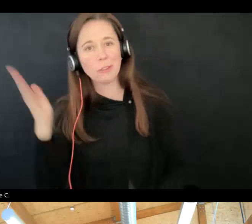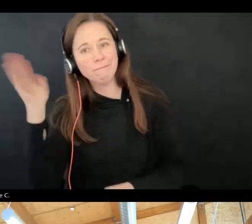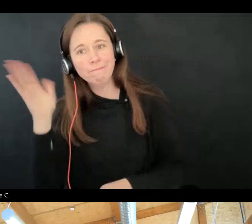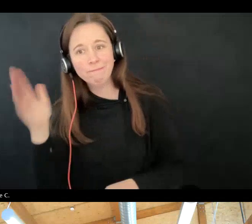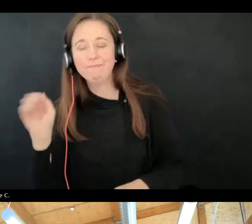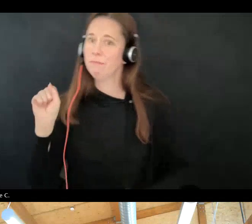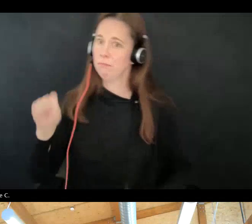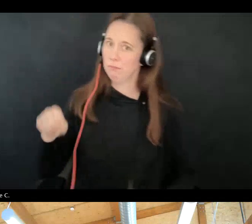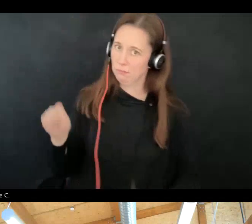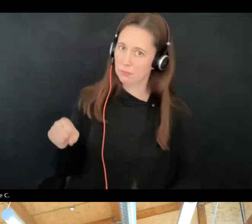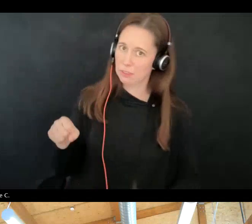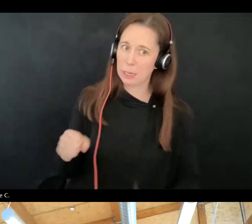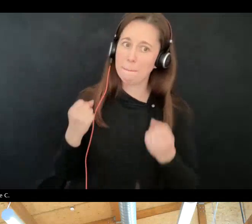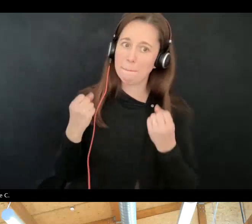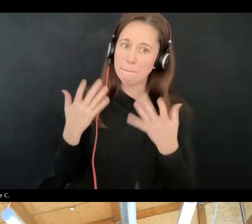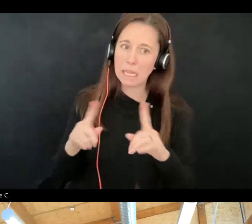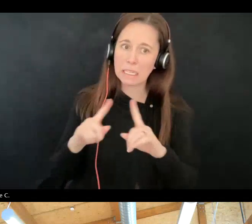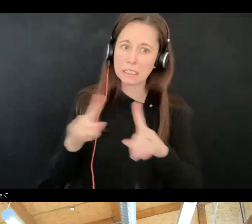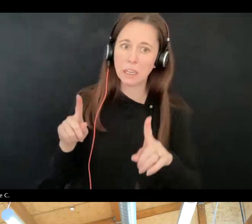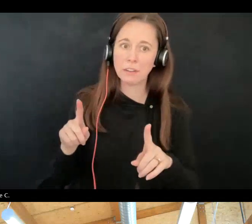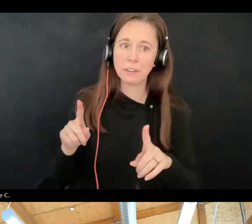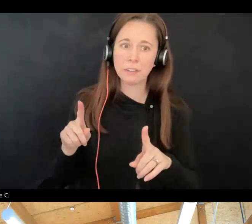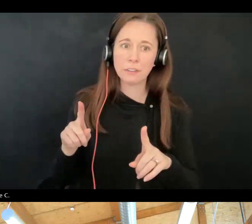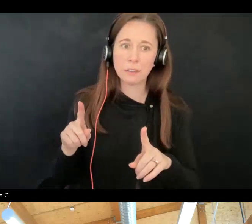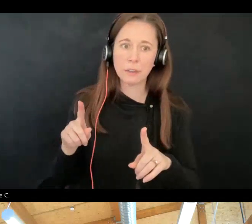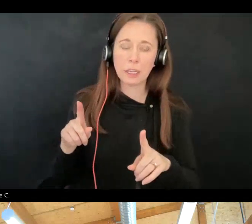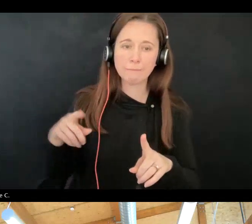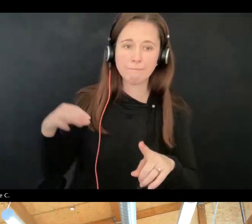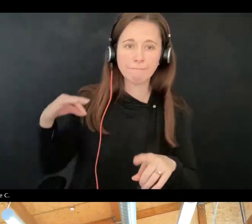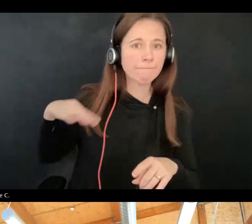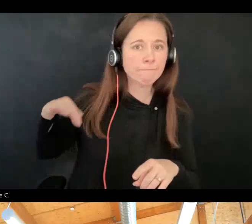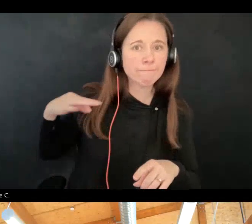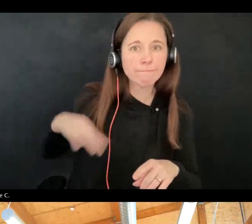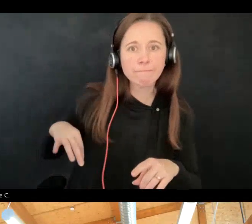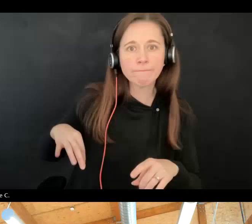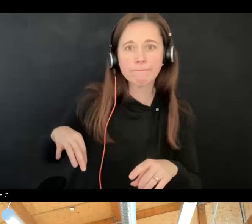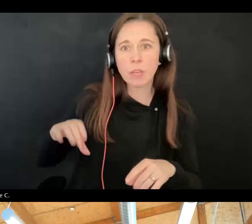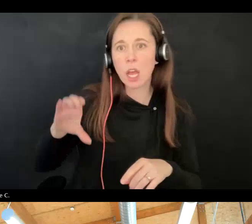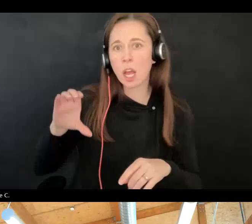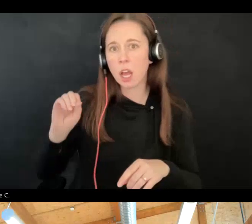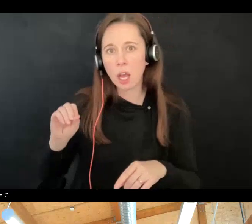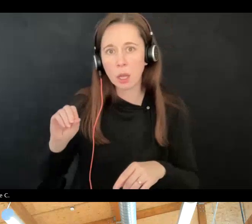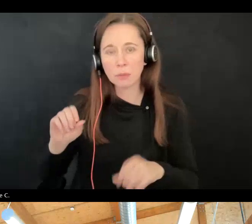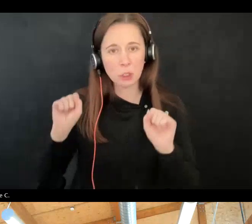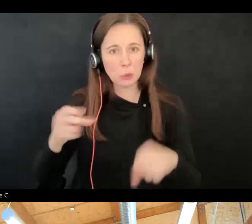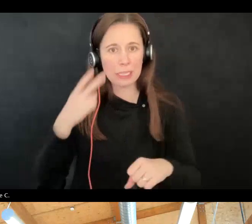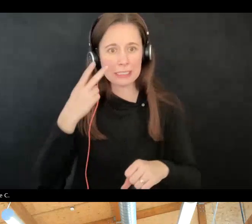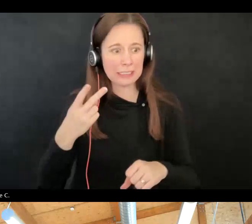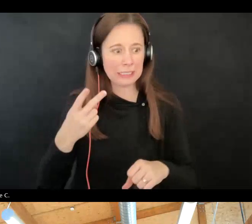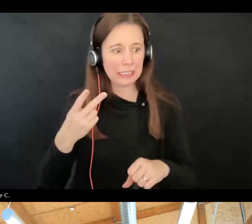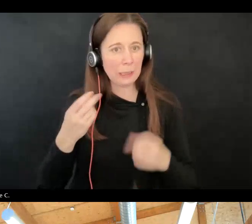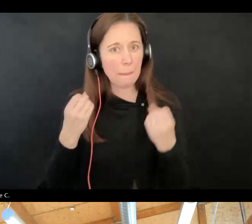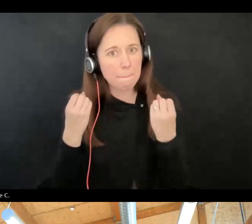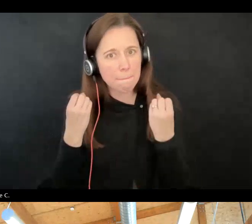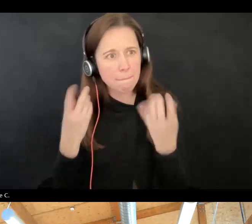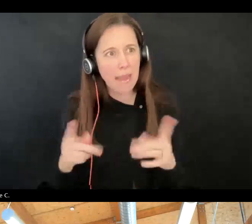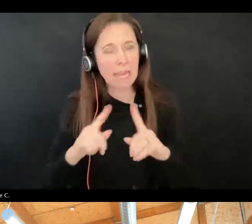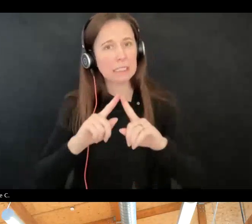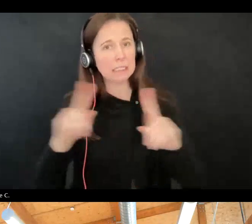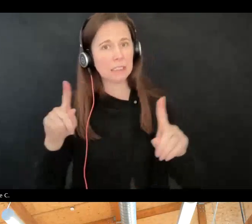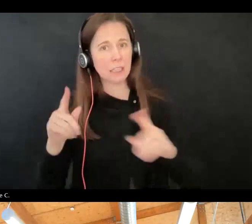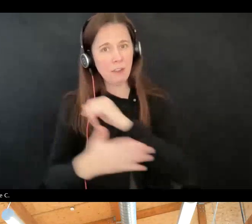corporate sponsors, as you mentioned, are like they're represented in multiple countries, right? So places could put up